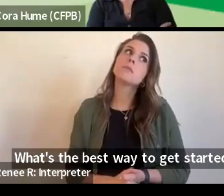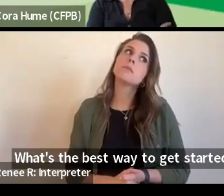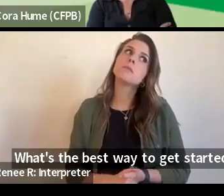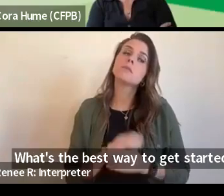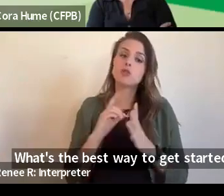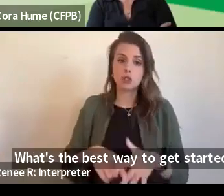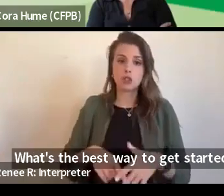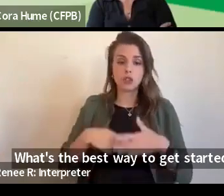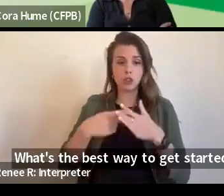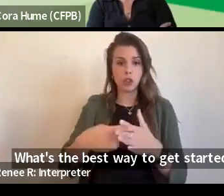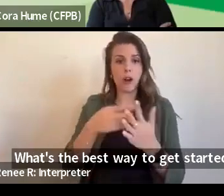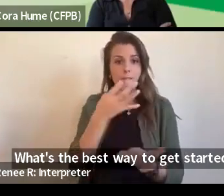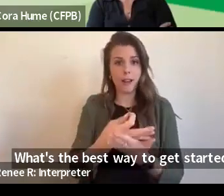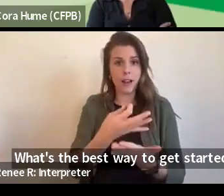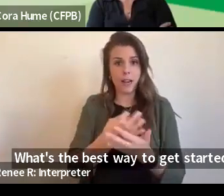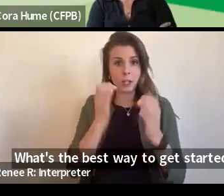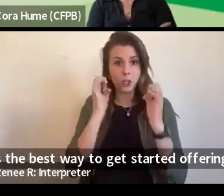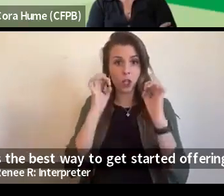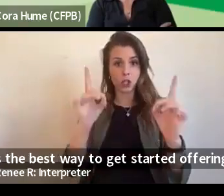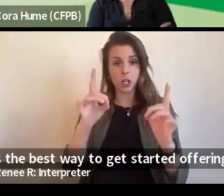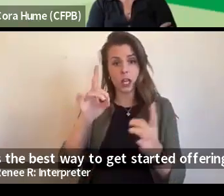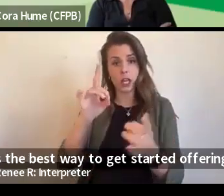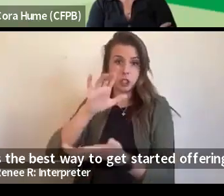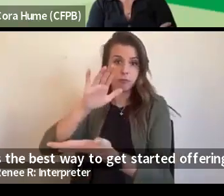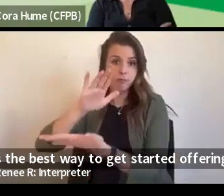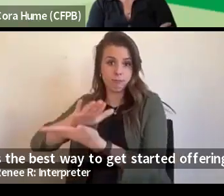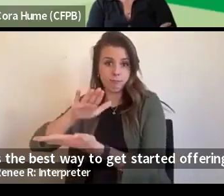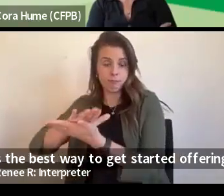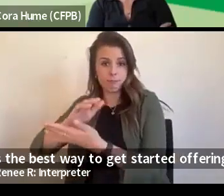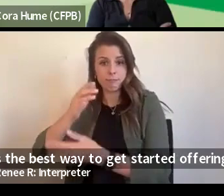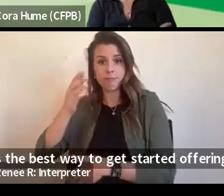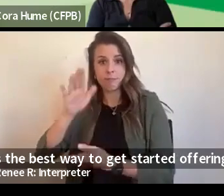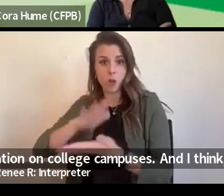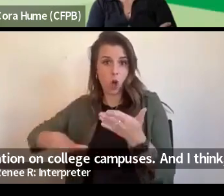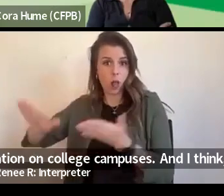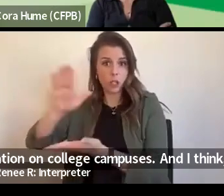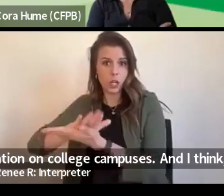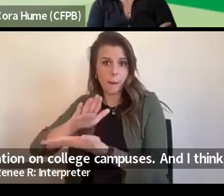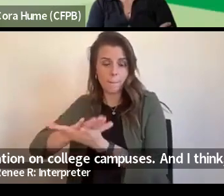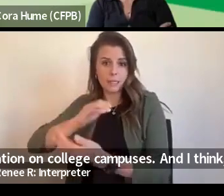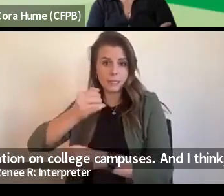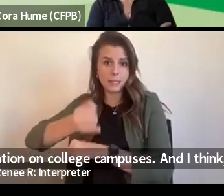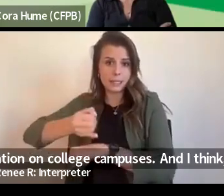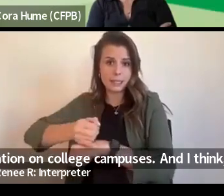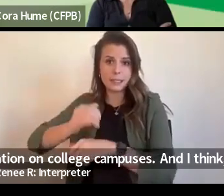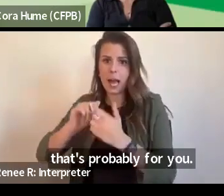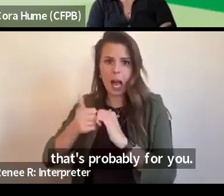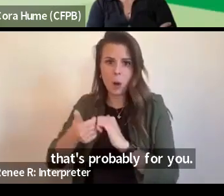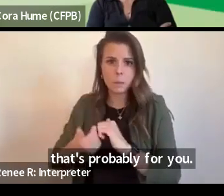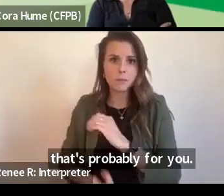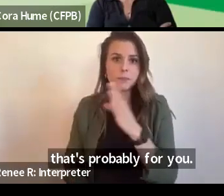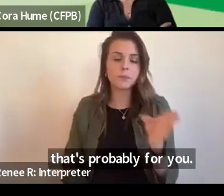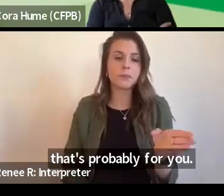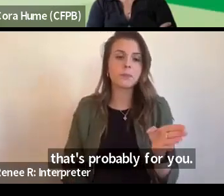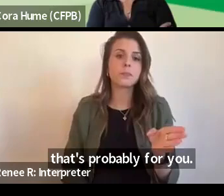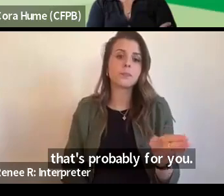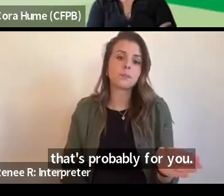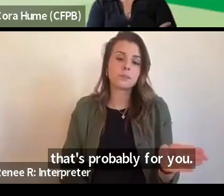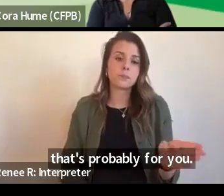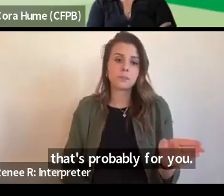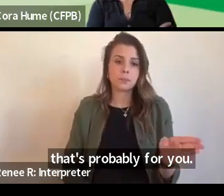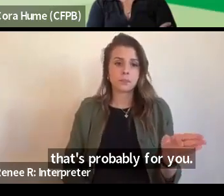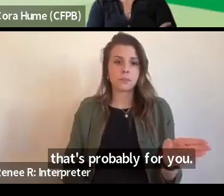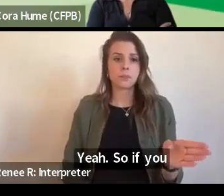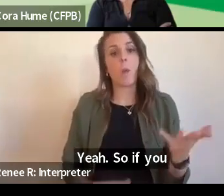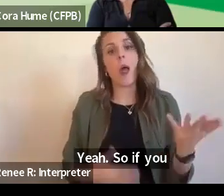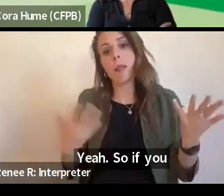on college campuses? And I think, Sharon, that's probably for you. Yeah, so the first thing you have to do